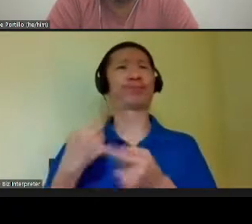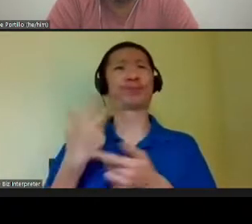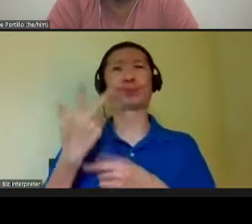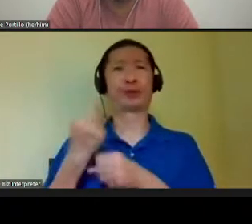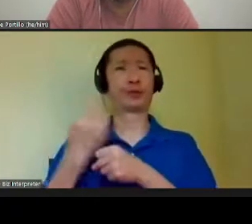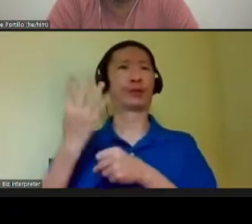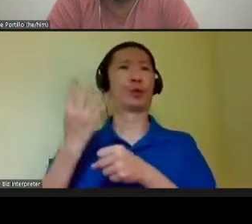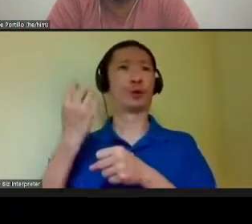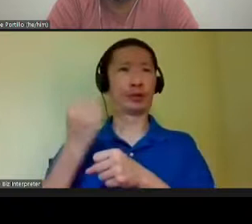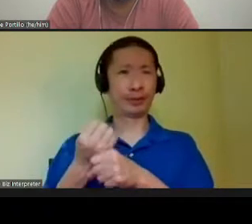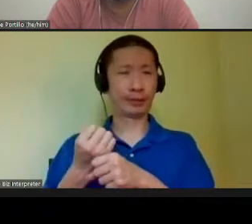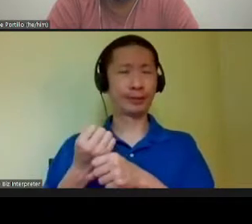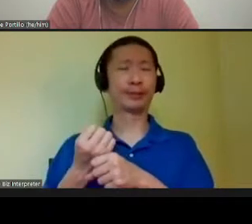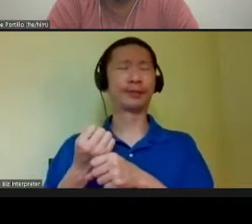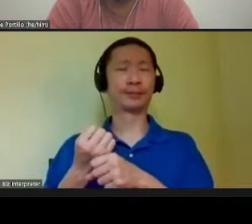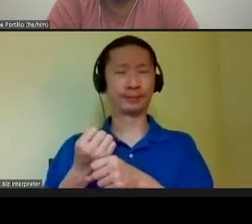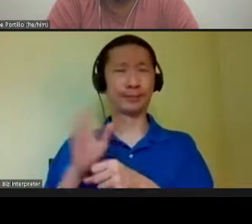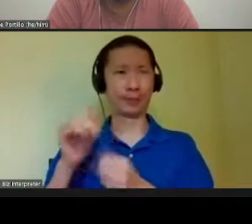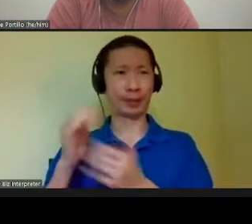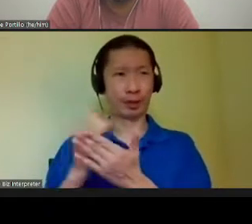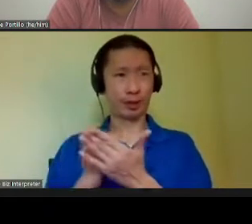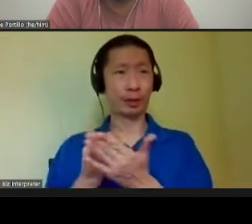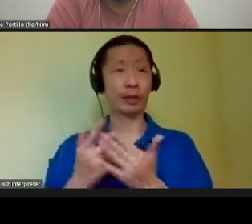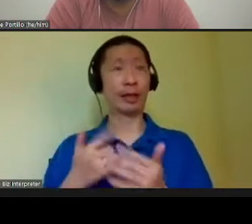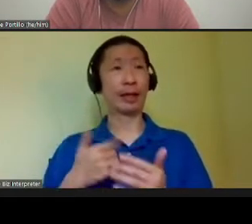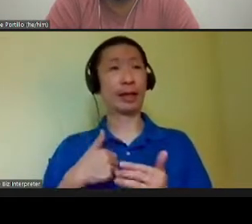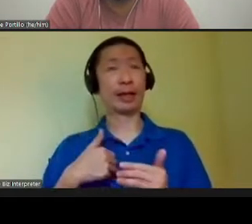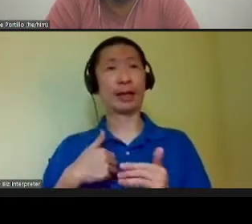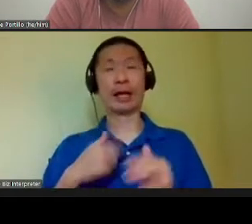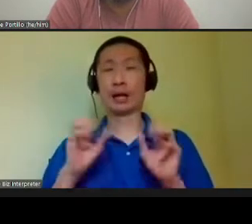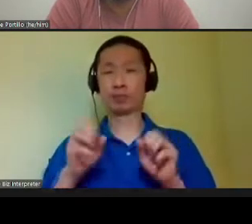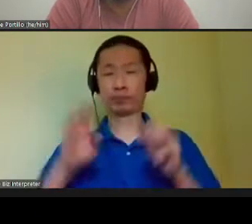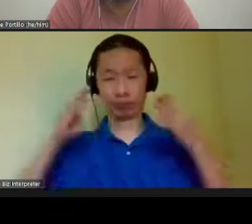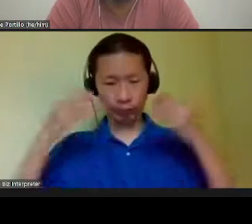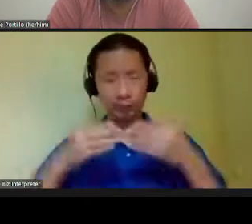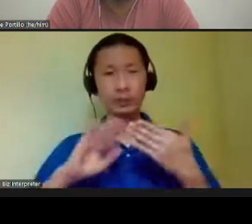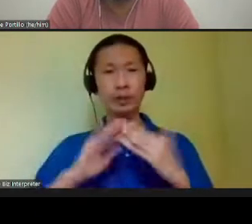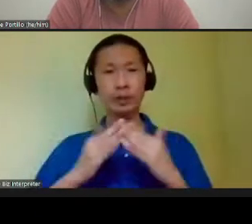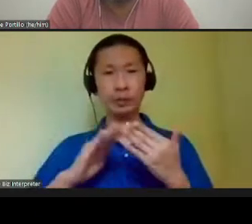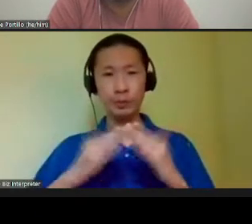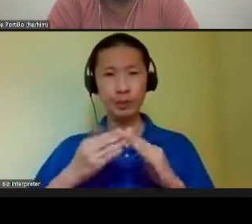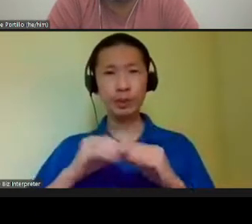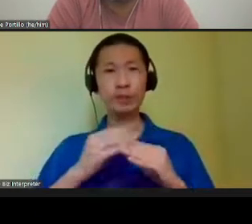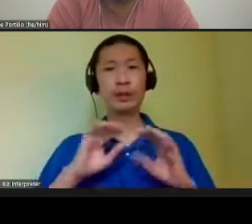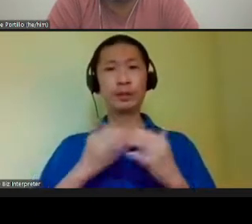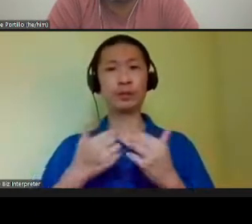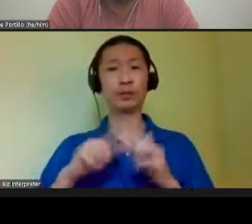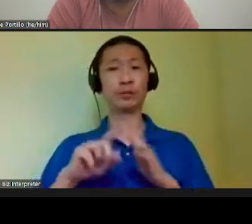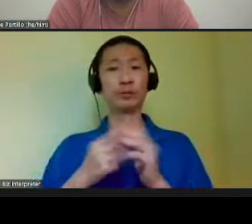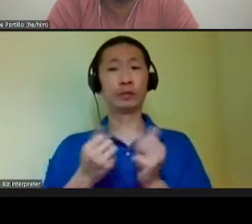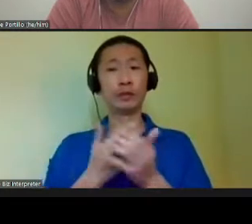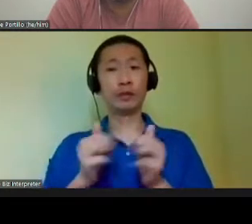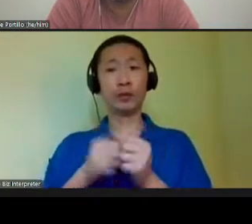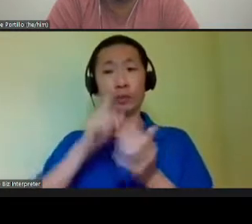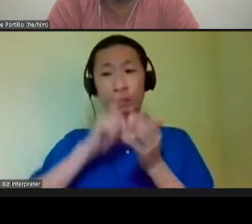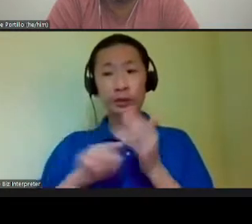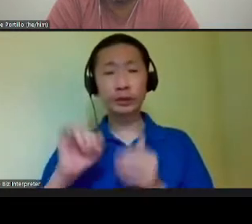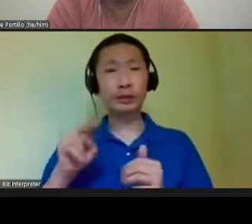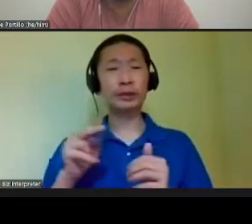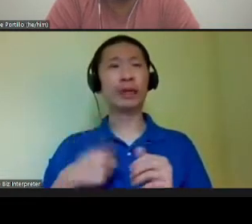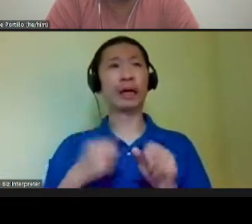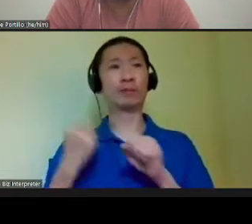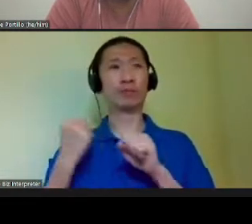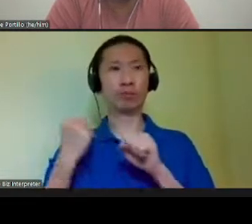3 or 4 years. And I am very like community centered in my class. We start everyone with a check-in. I'm very